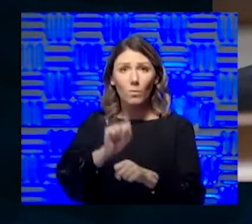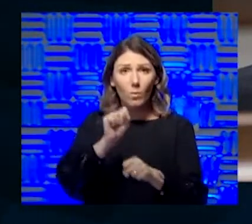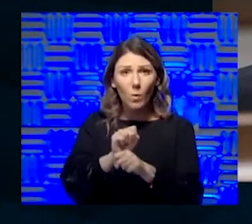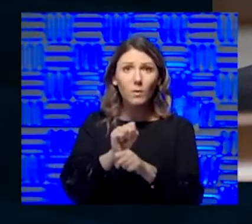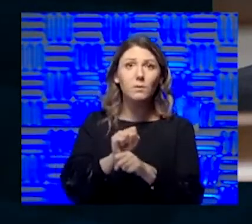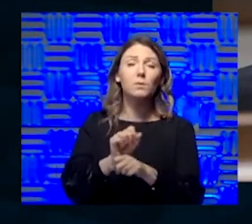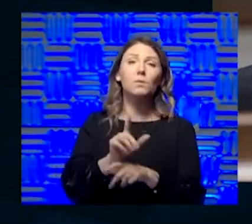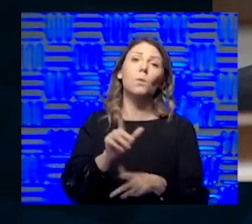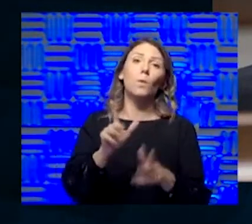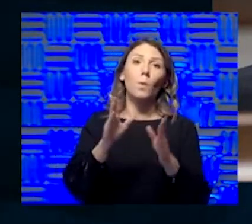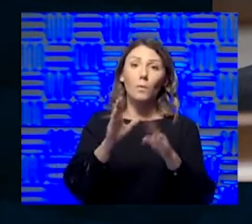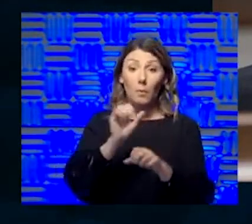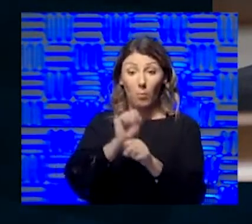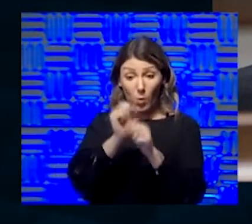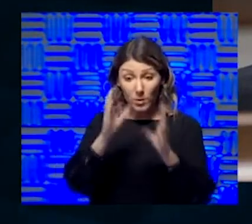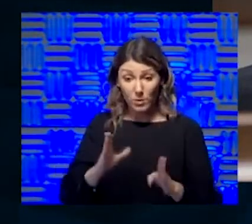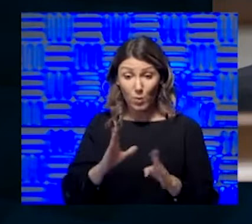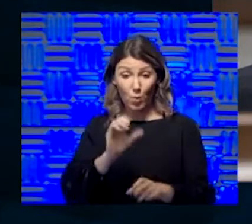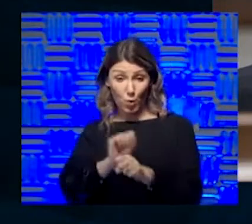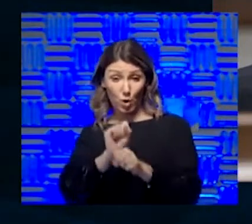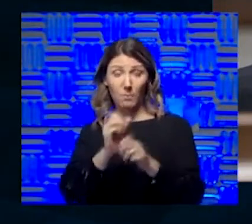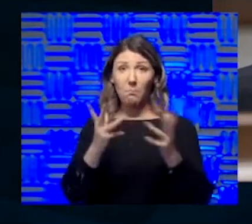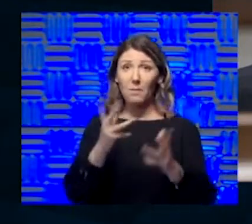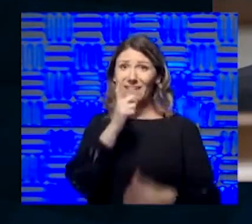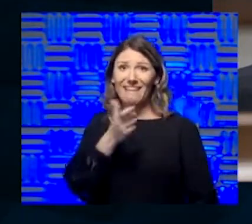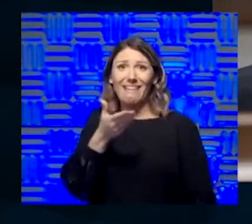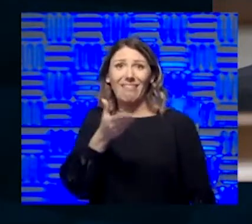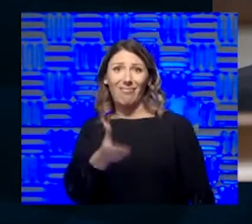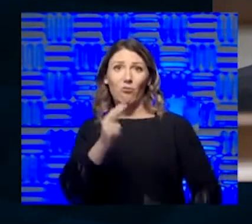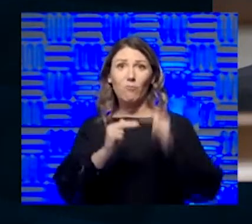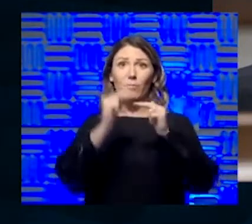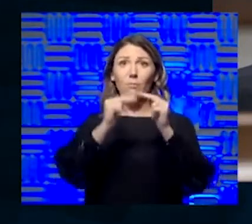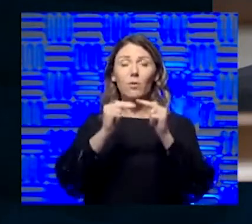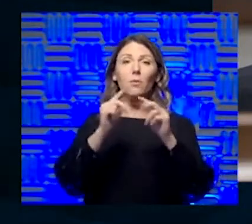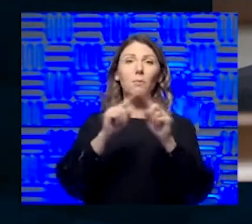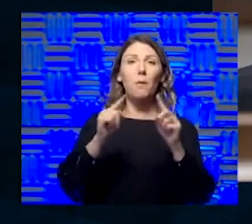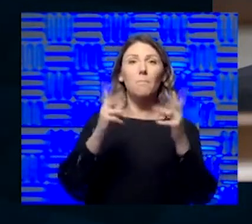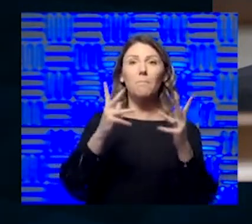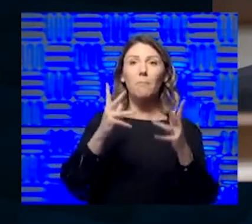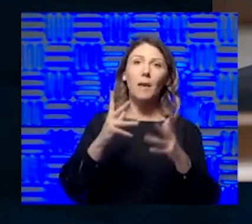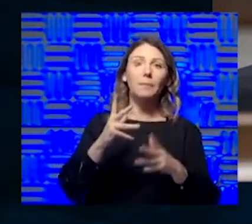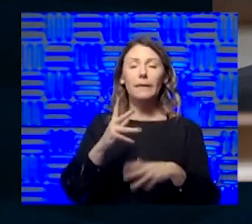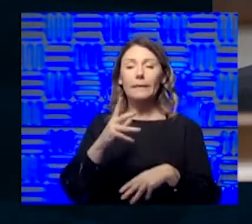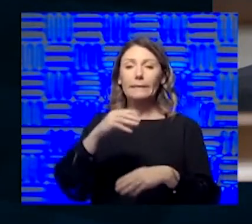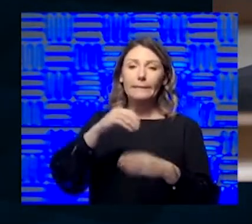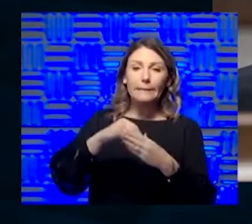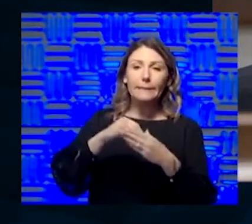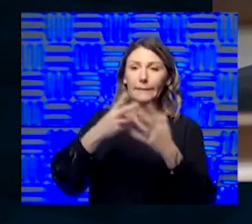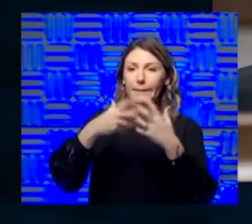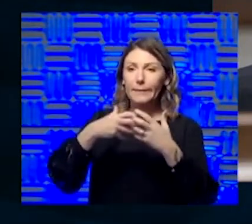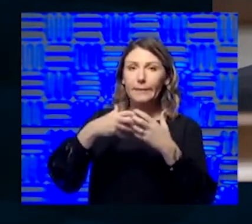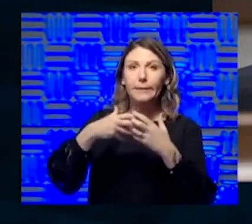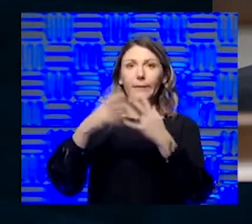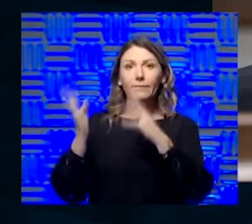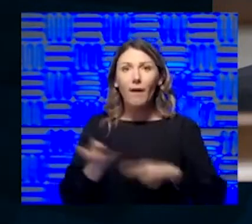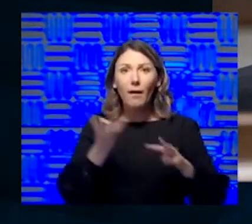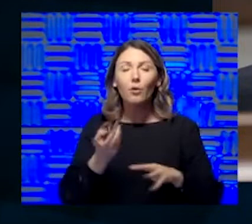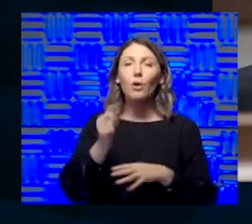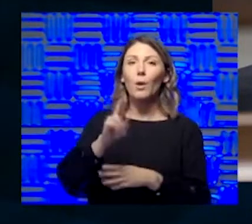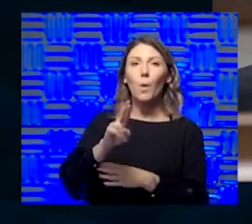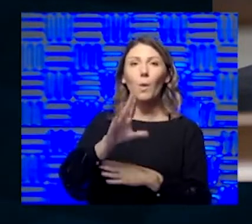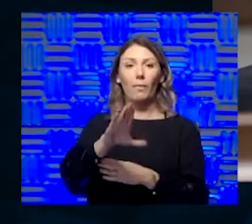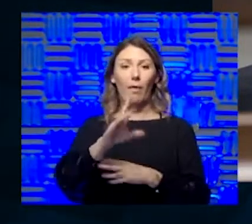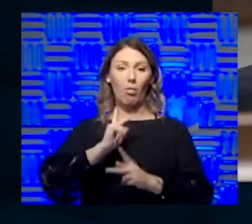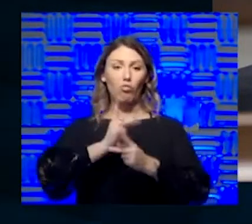though they may not be working on site at the business in the factory, they can have that loan forgiven. Across